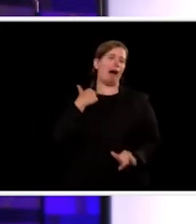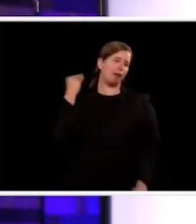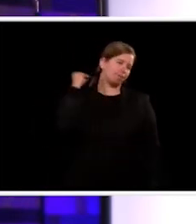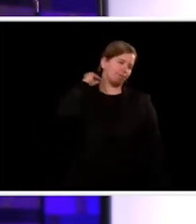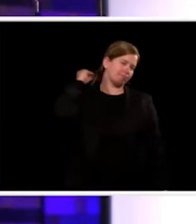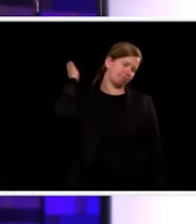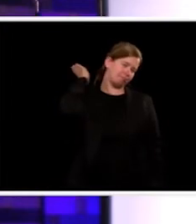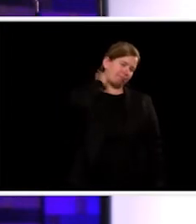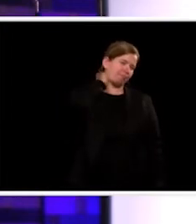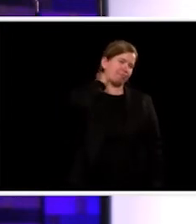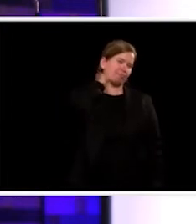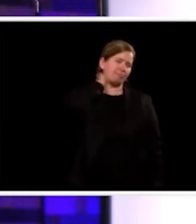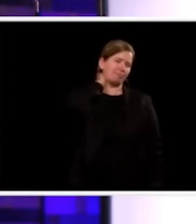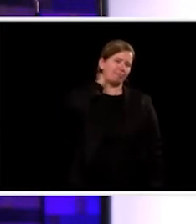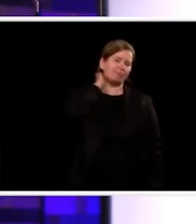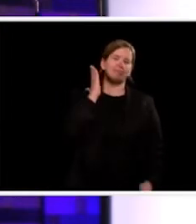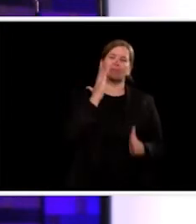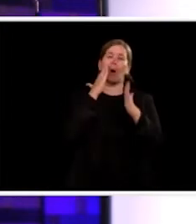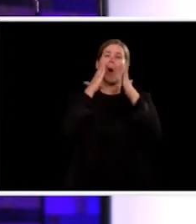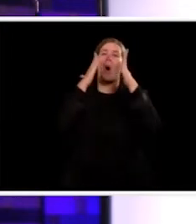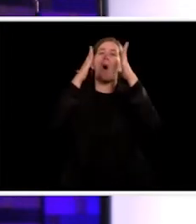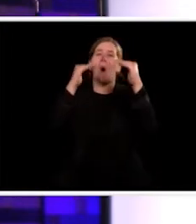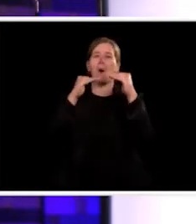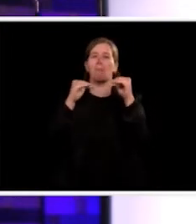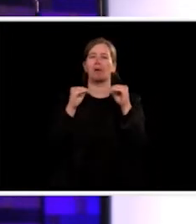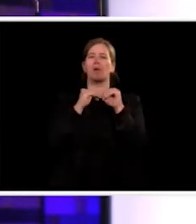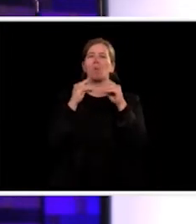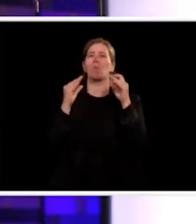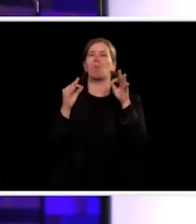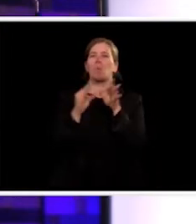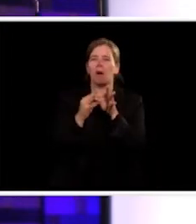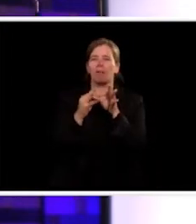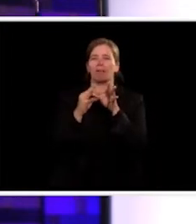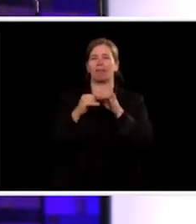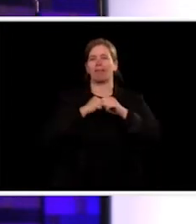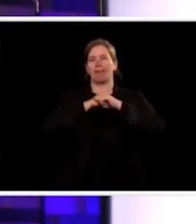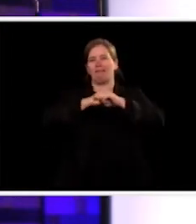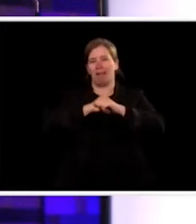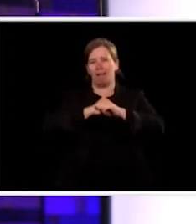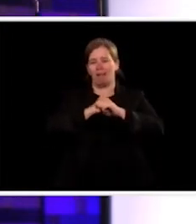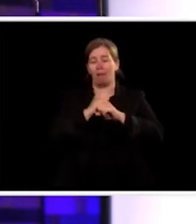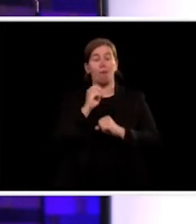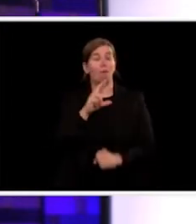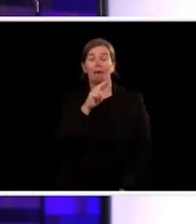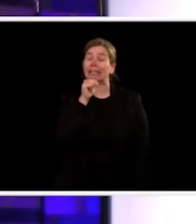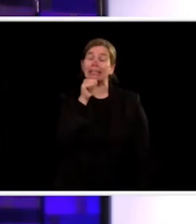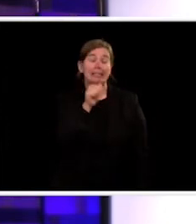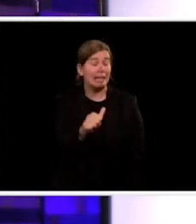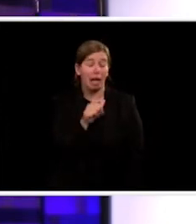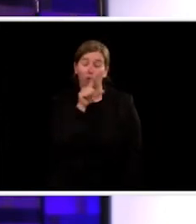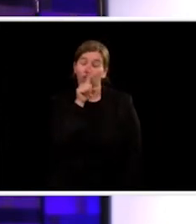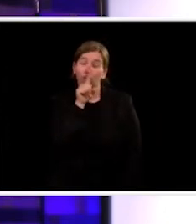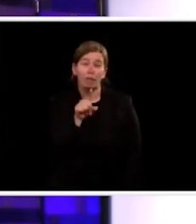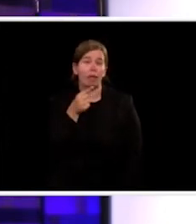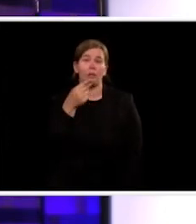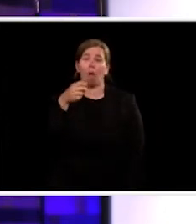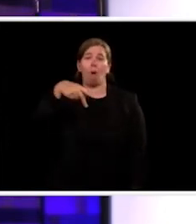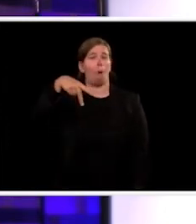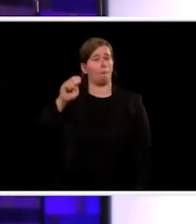neck. Hope is worth defending, she says, or it's not really hope.